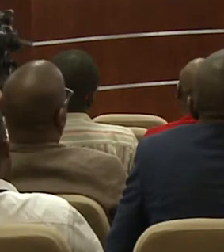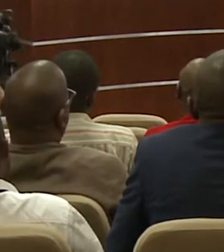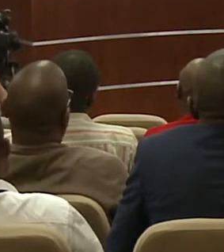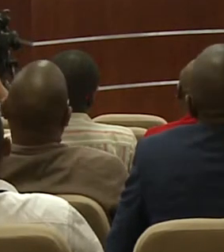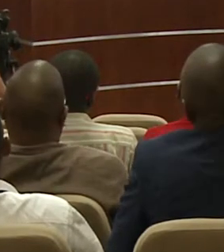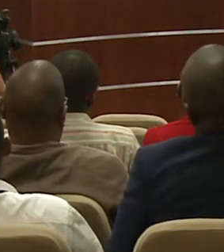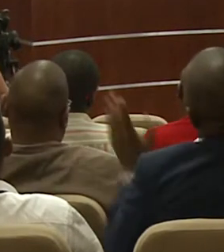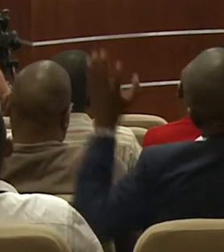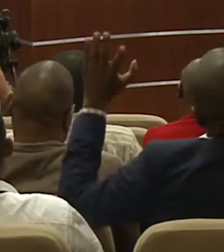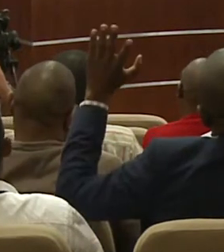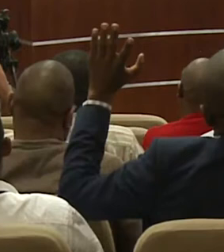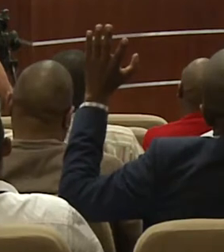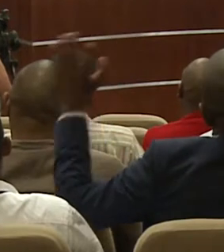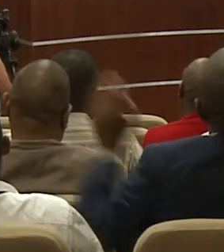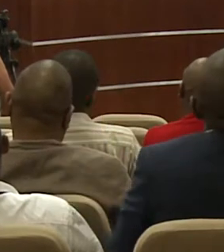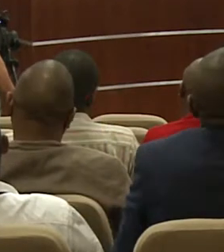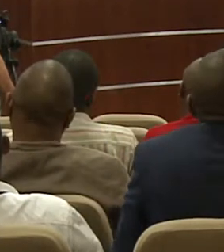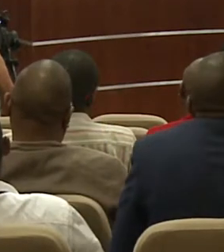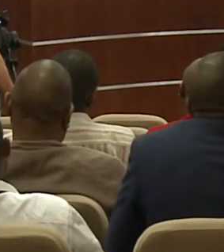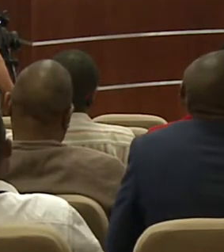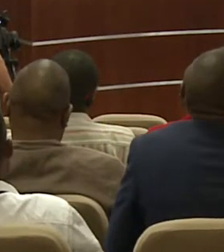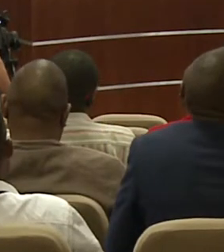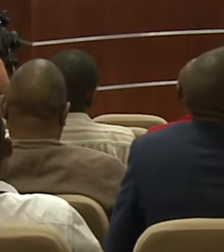There were hands that side.